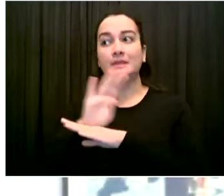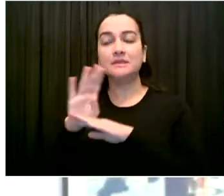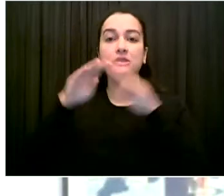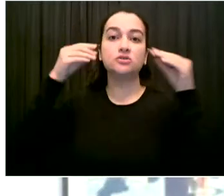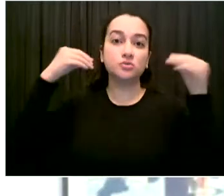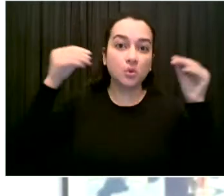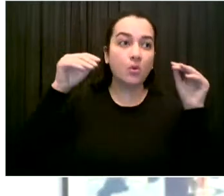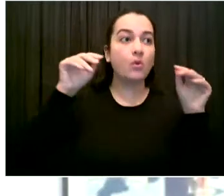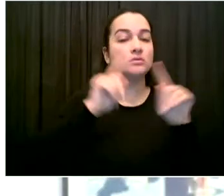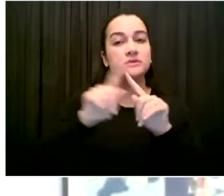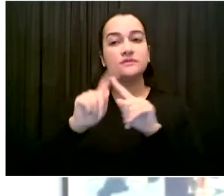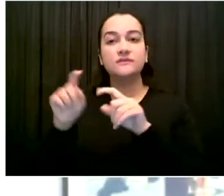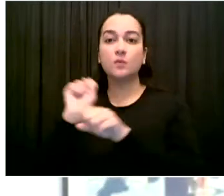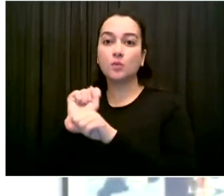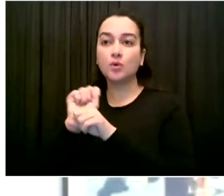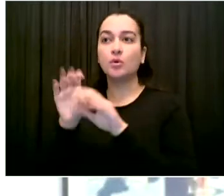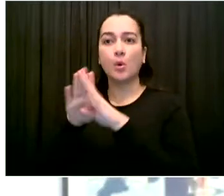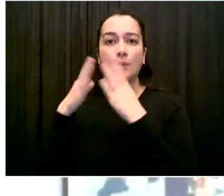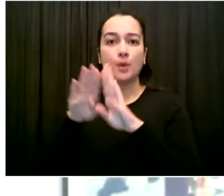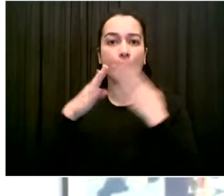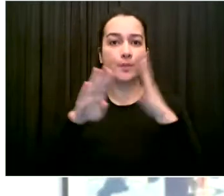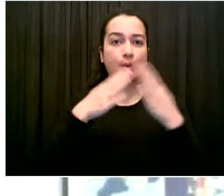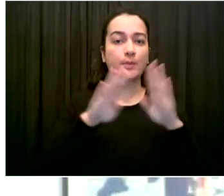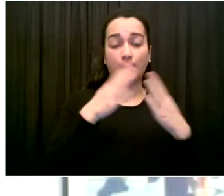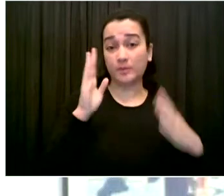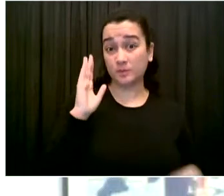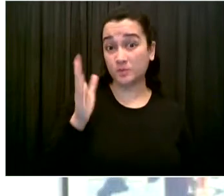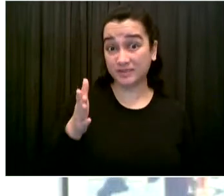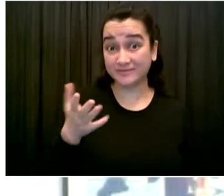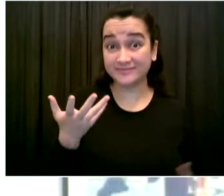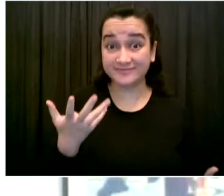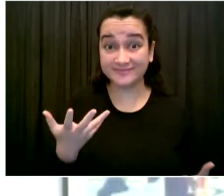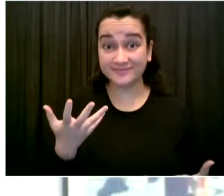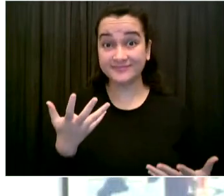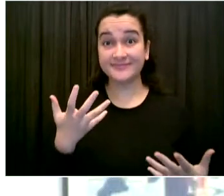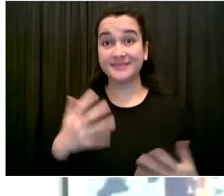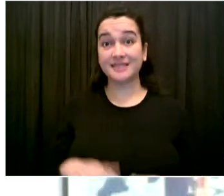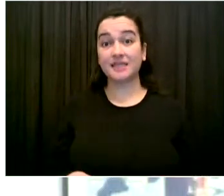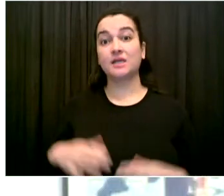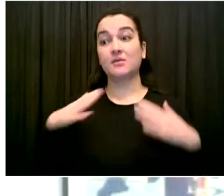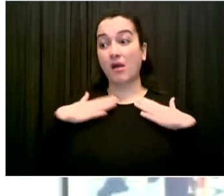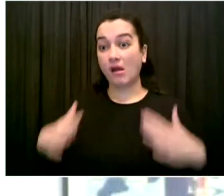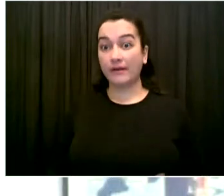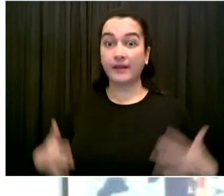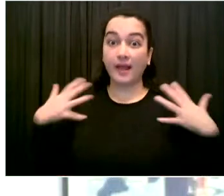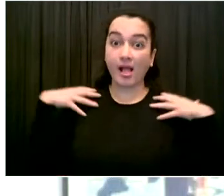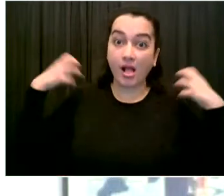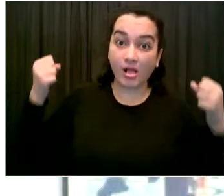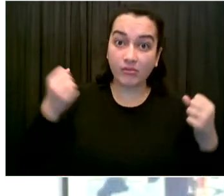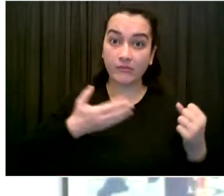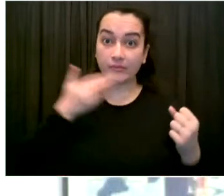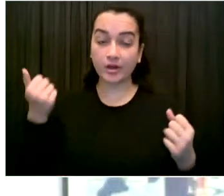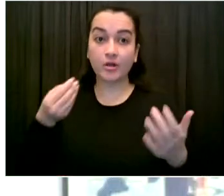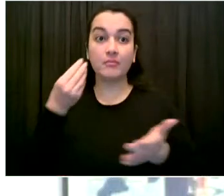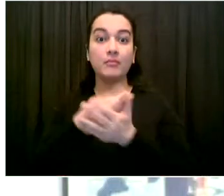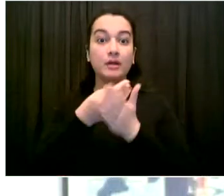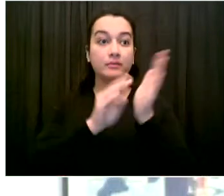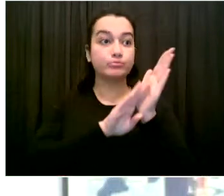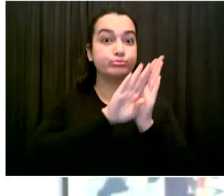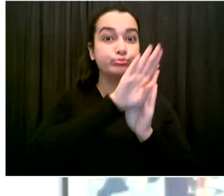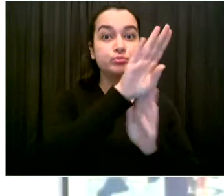economy, it's so important from the mental health perspective as well. Because we know the toll that